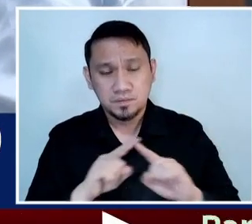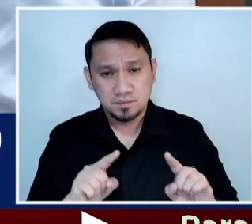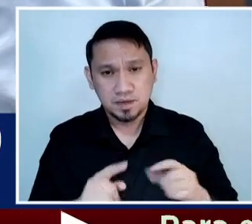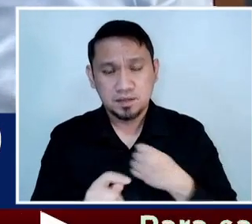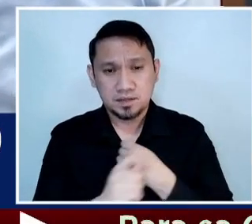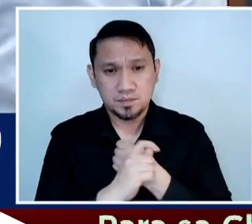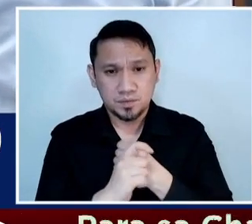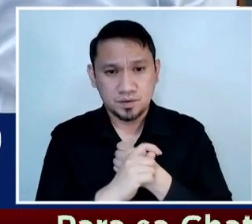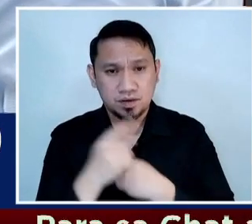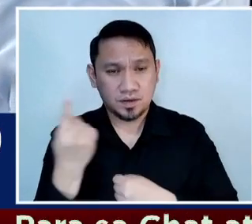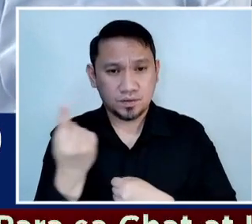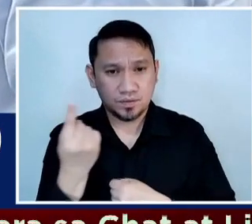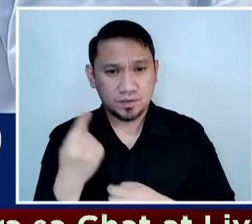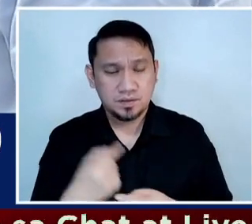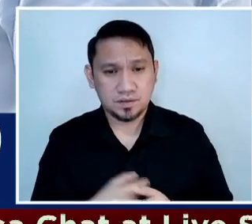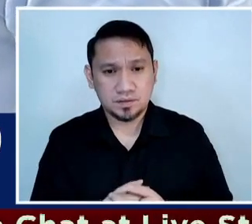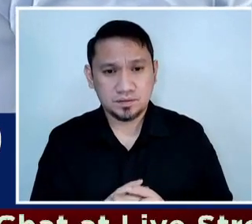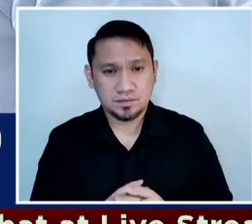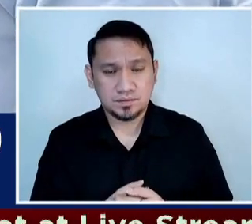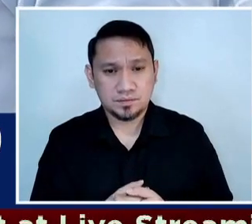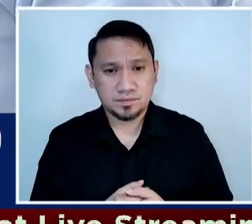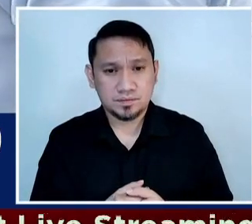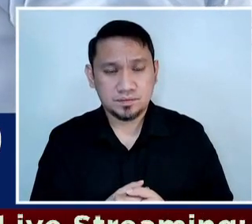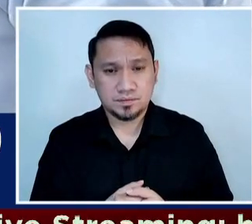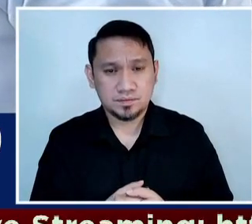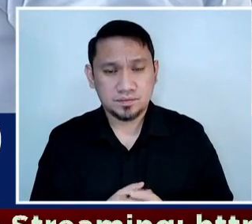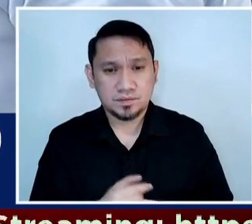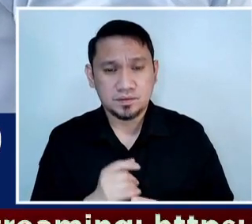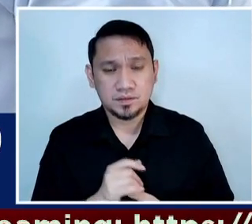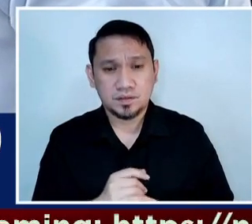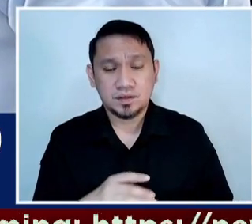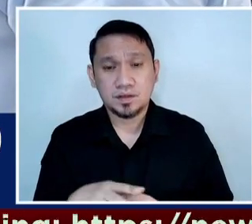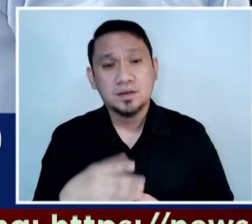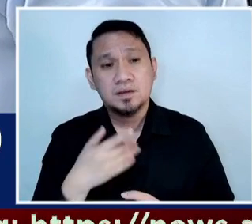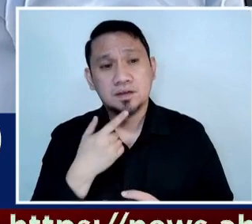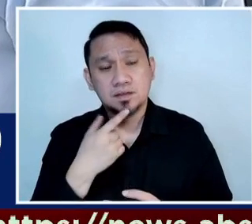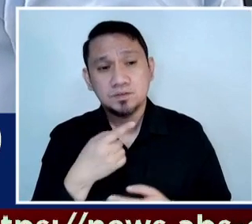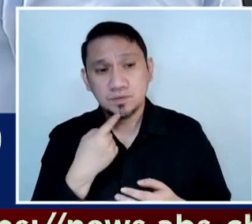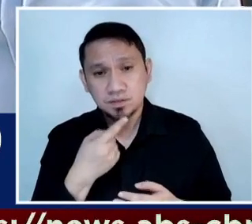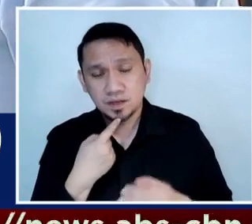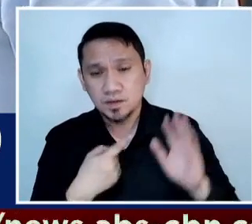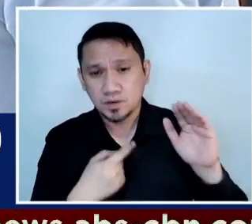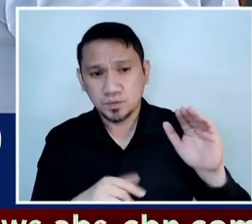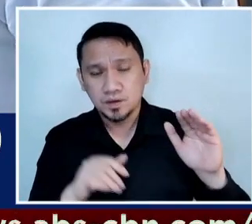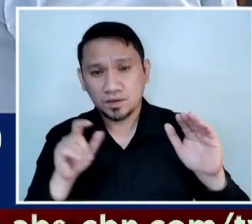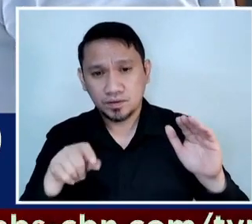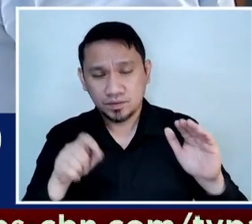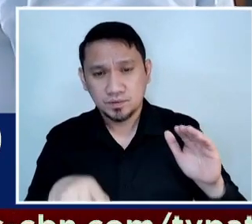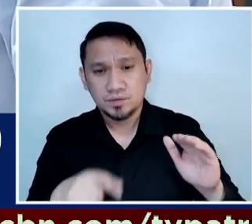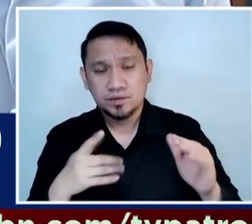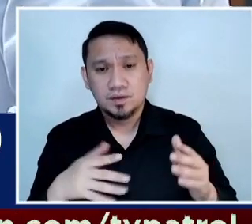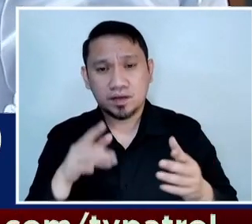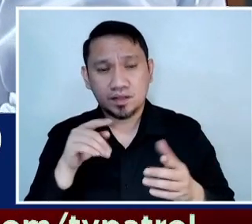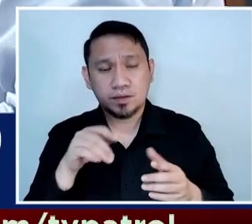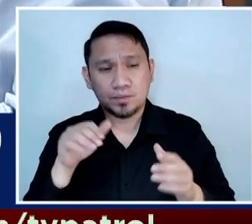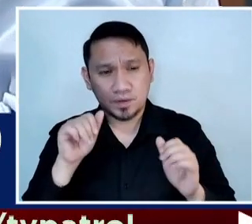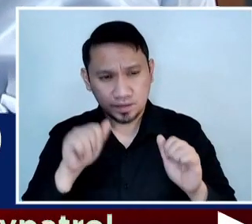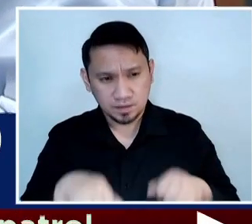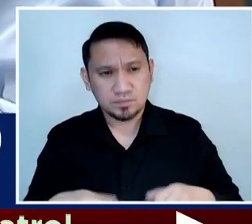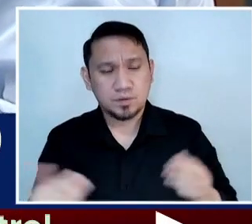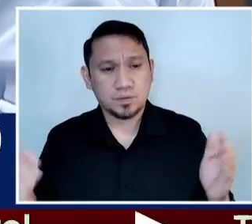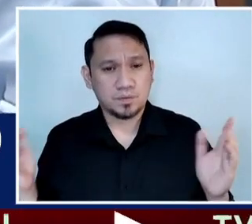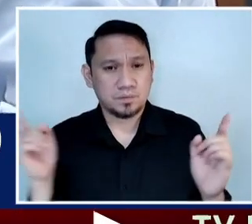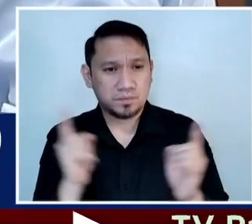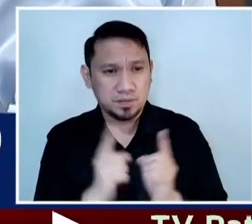lang. Ika nga, a farewell is necessary before you can meet again.